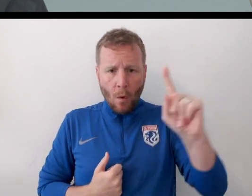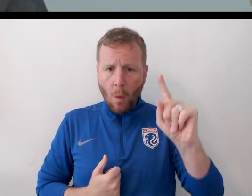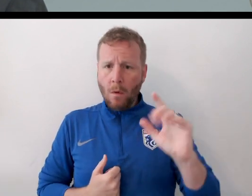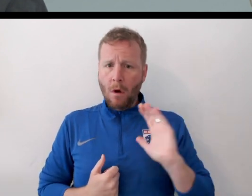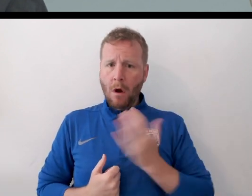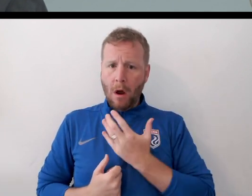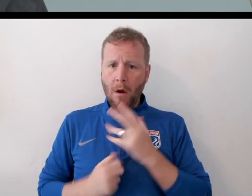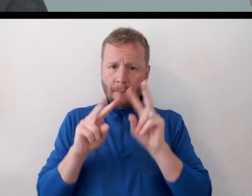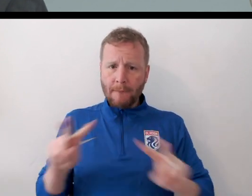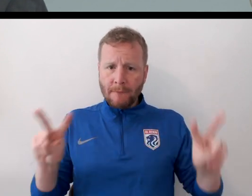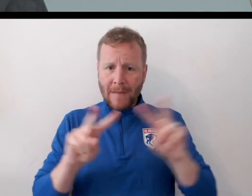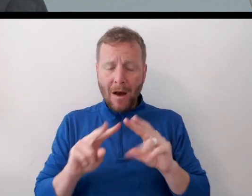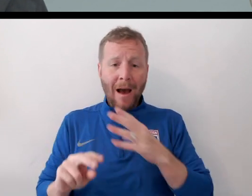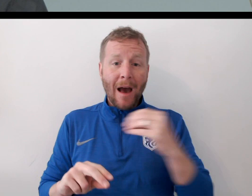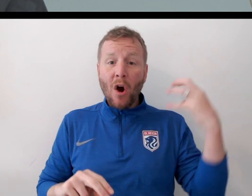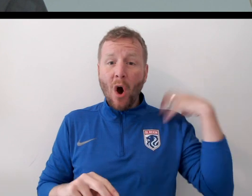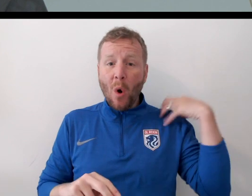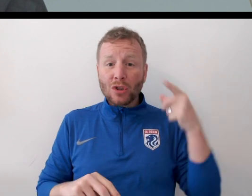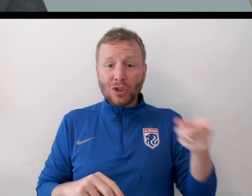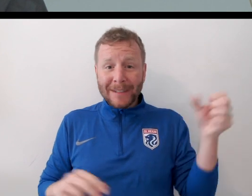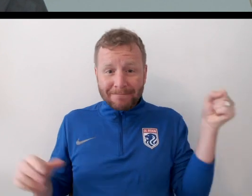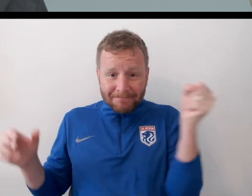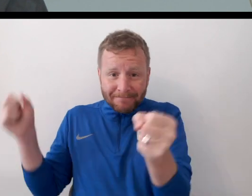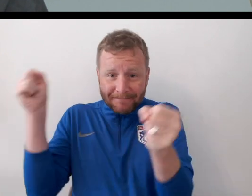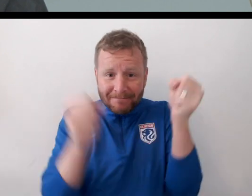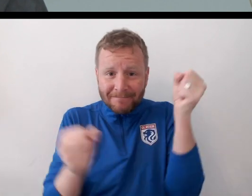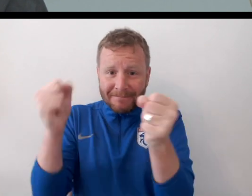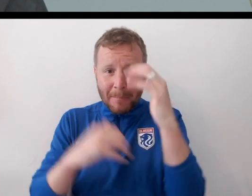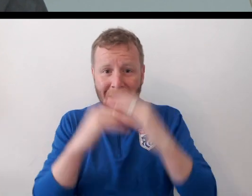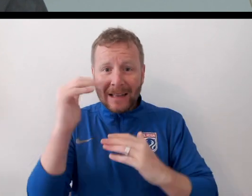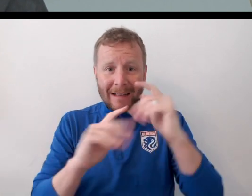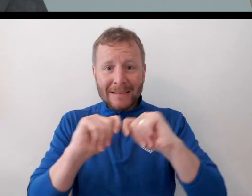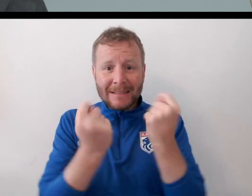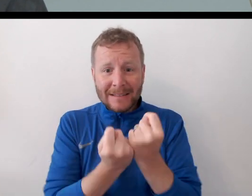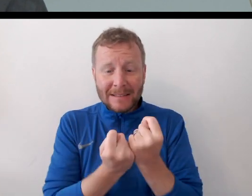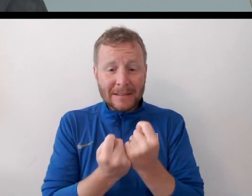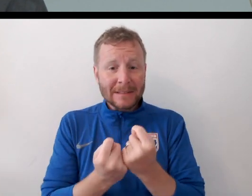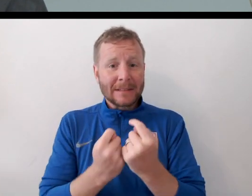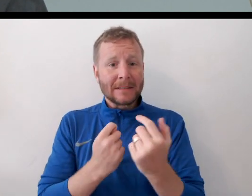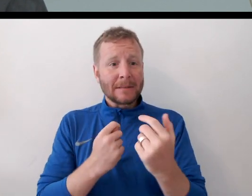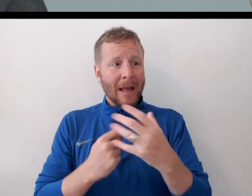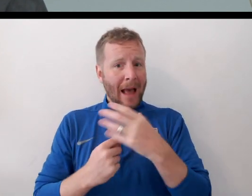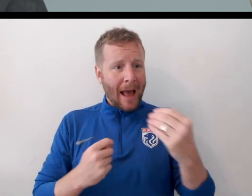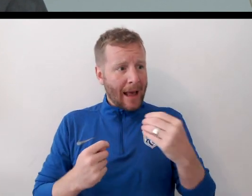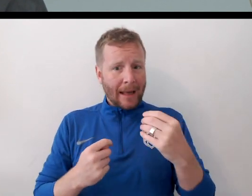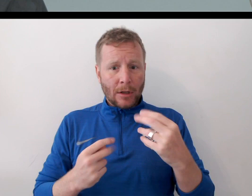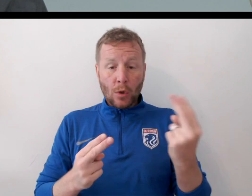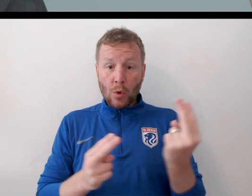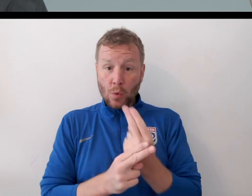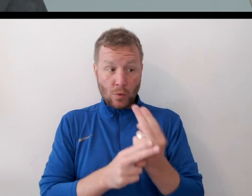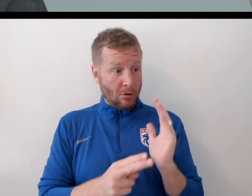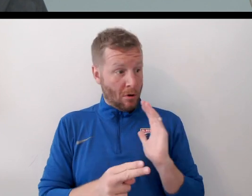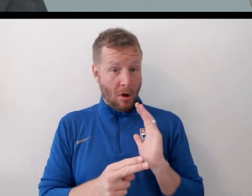that also comes with building our squad. Laura's done a great job with that, and just in terms of people coming in and standing up for and